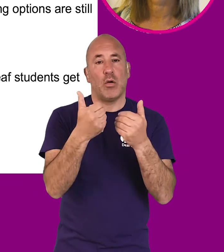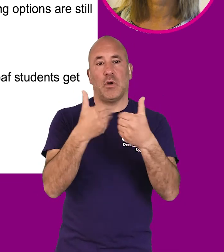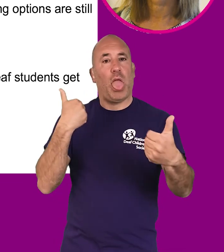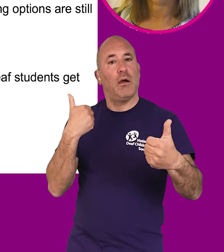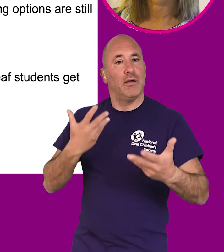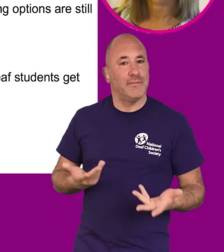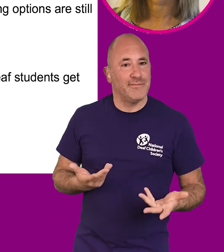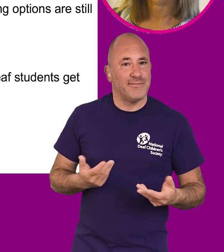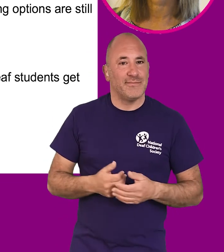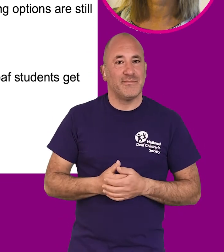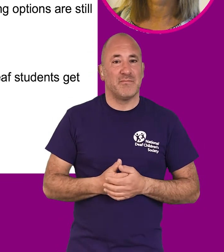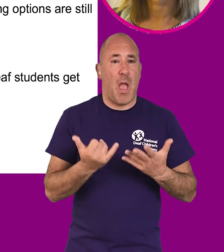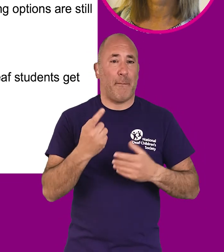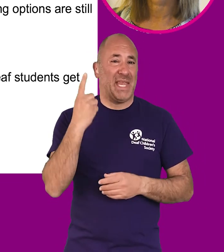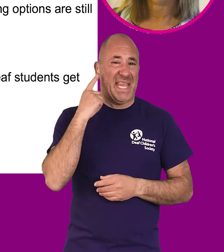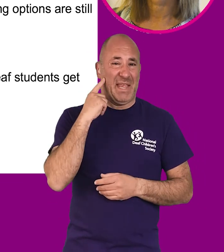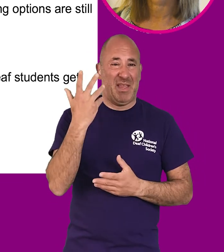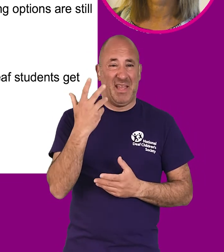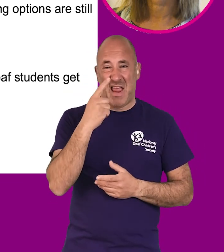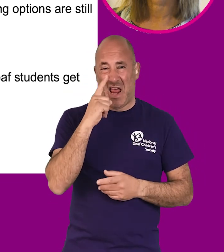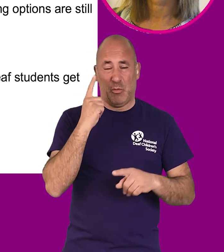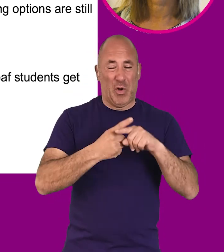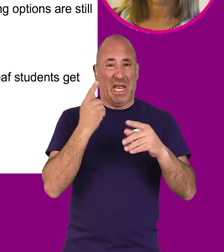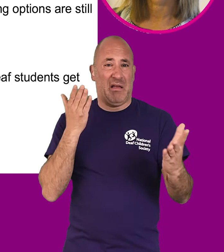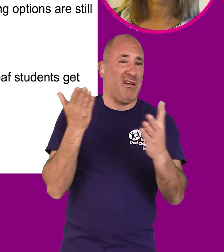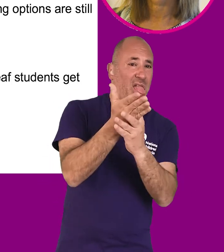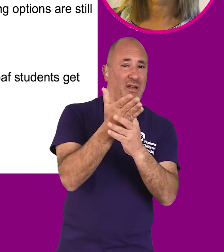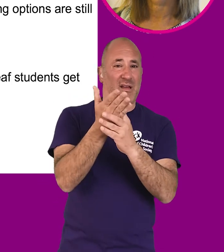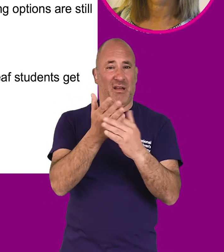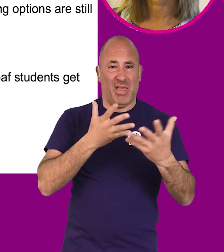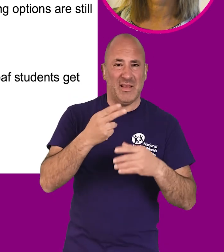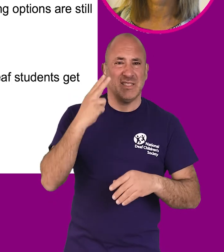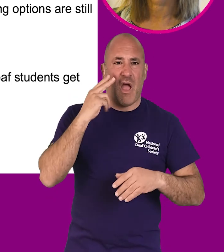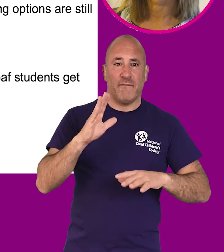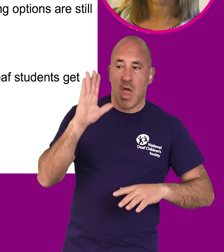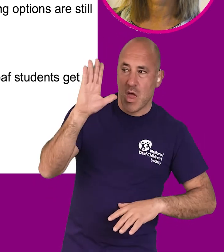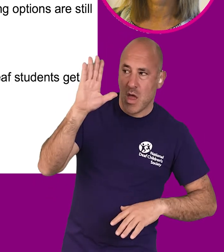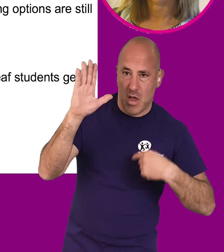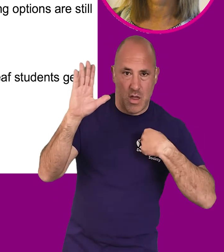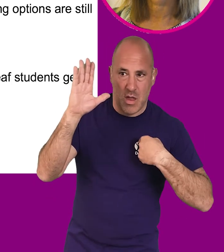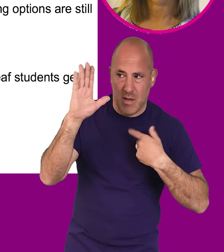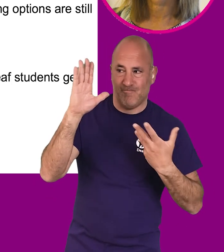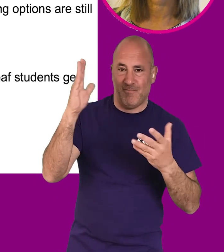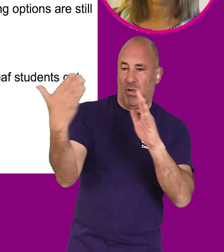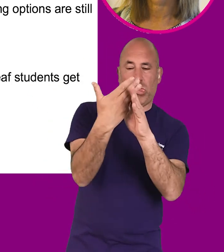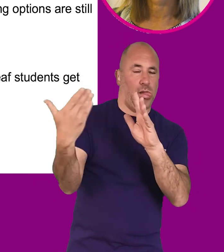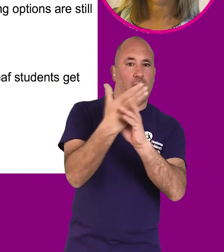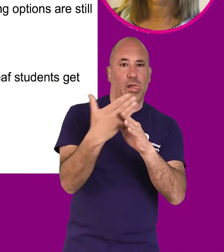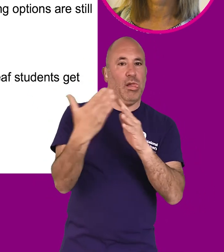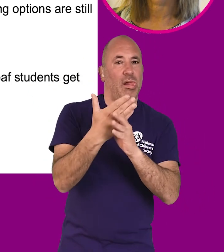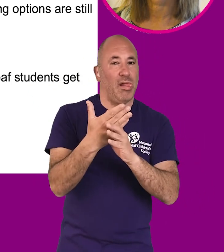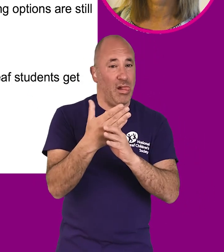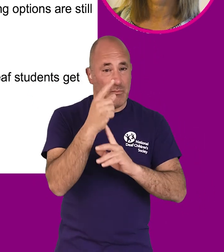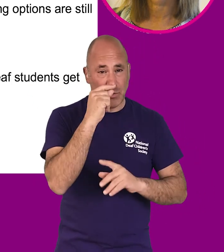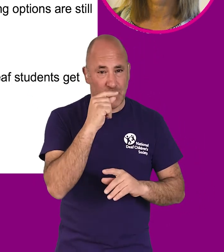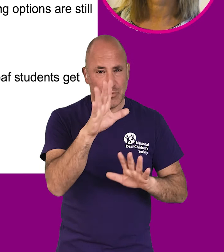contributing. So it could be that hearing people can just cut in quite quickly, and the deaf person is waiting there with